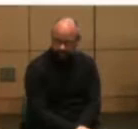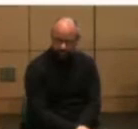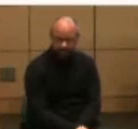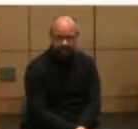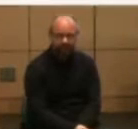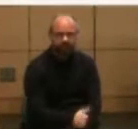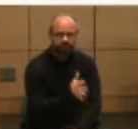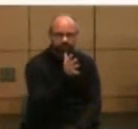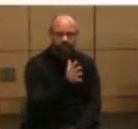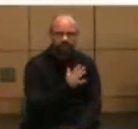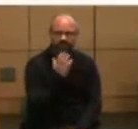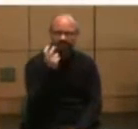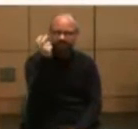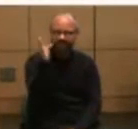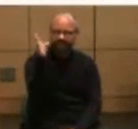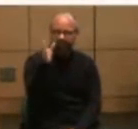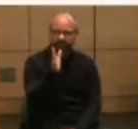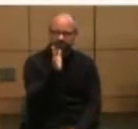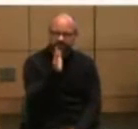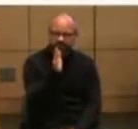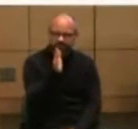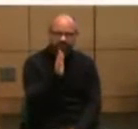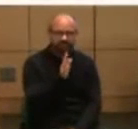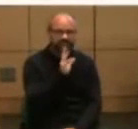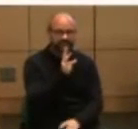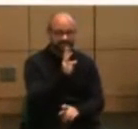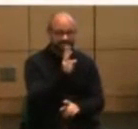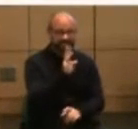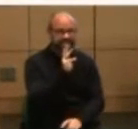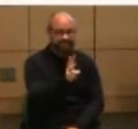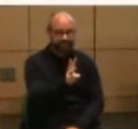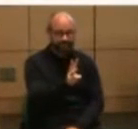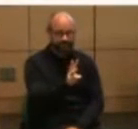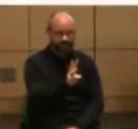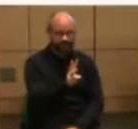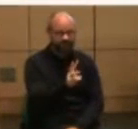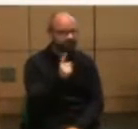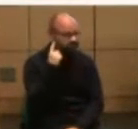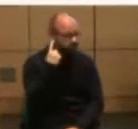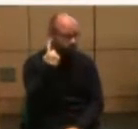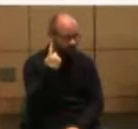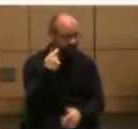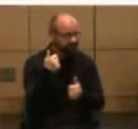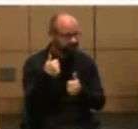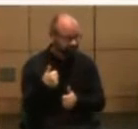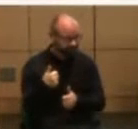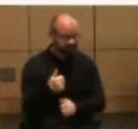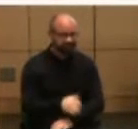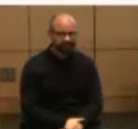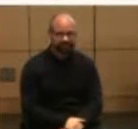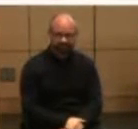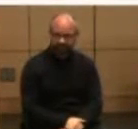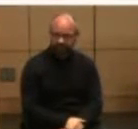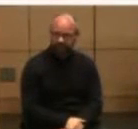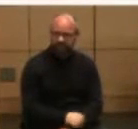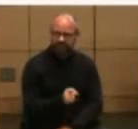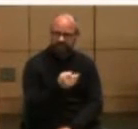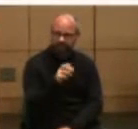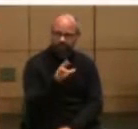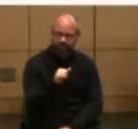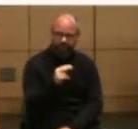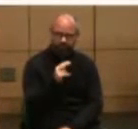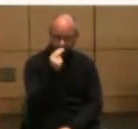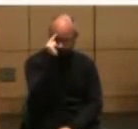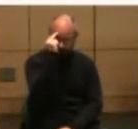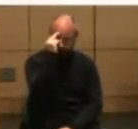Well, I'm a parent. I have a 6-year-old who's a unilateral, and he's sensorineural. So one of the questions that I have is, you mentioned